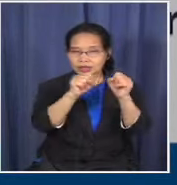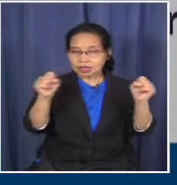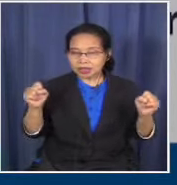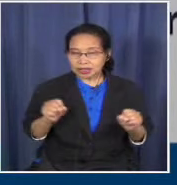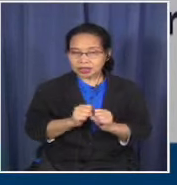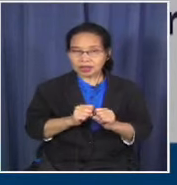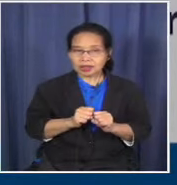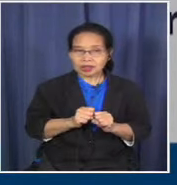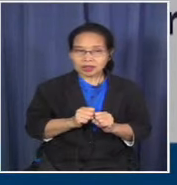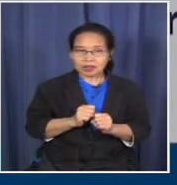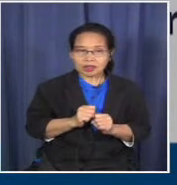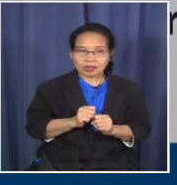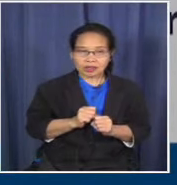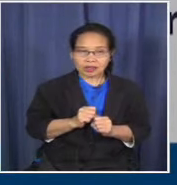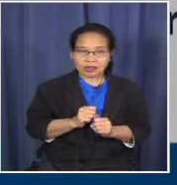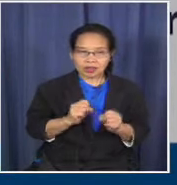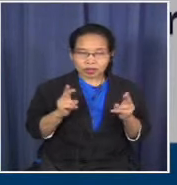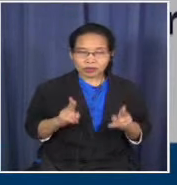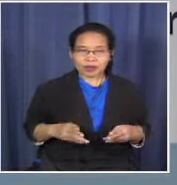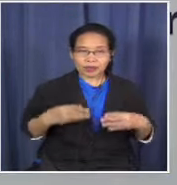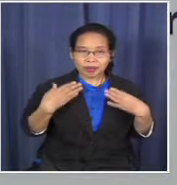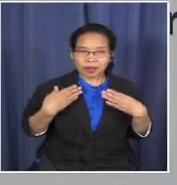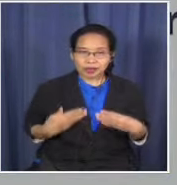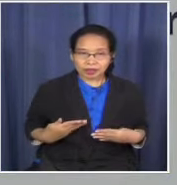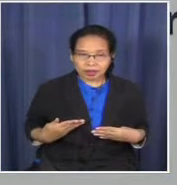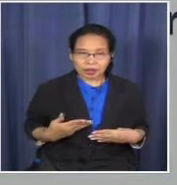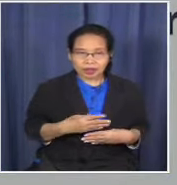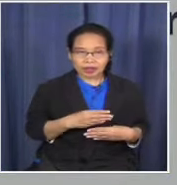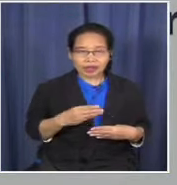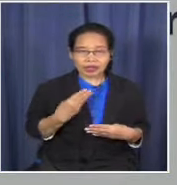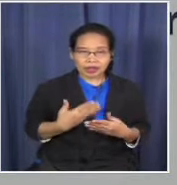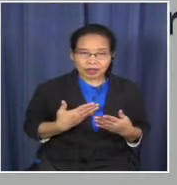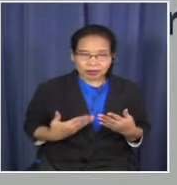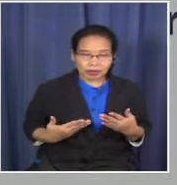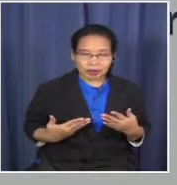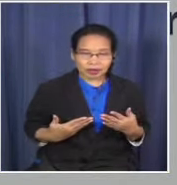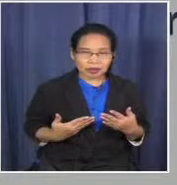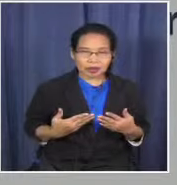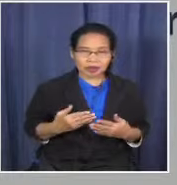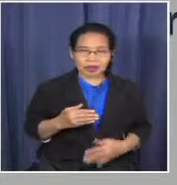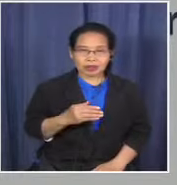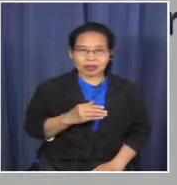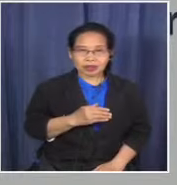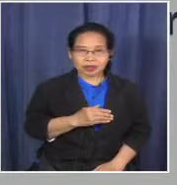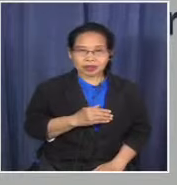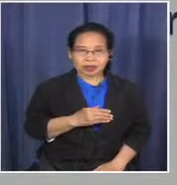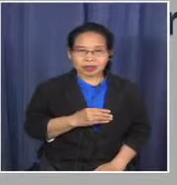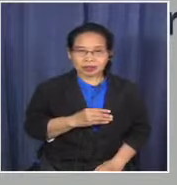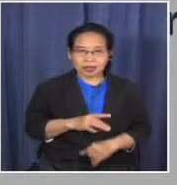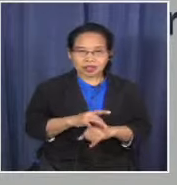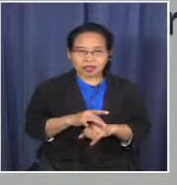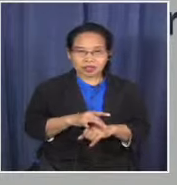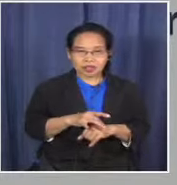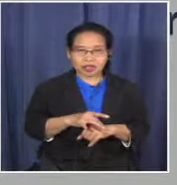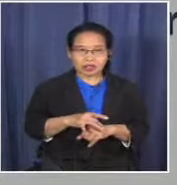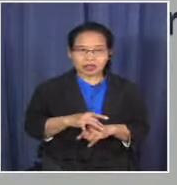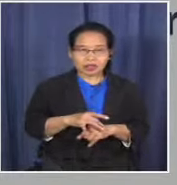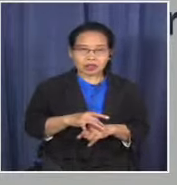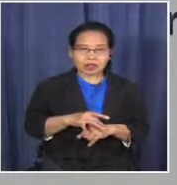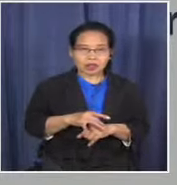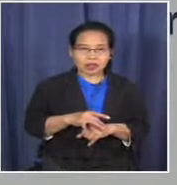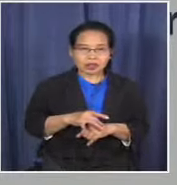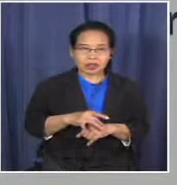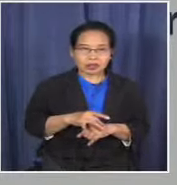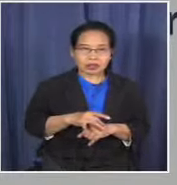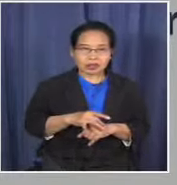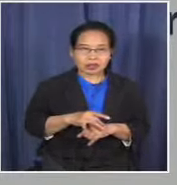chimpanzees. We have on our screen the composition of the human body, the elements